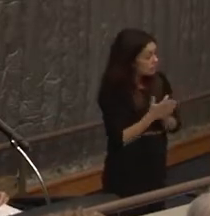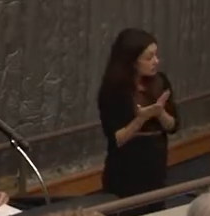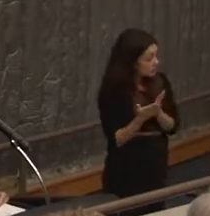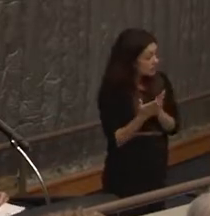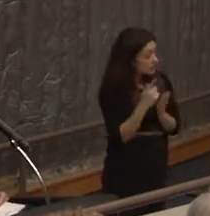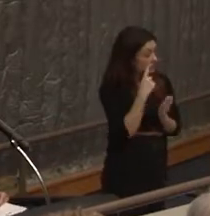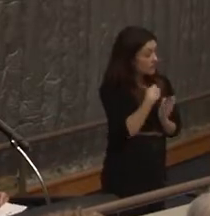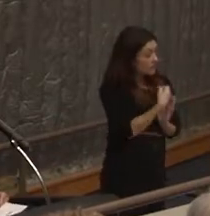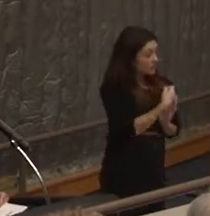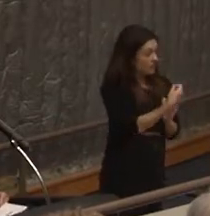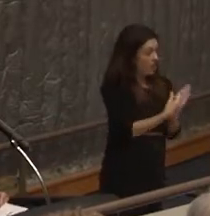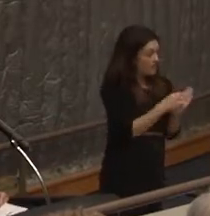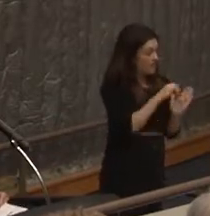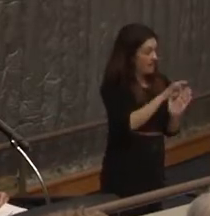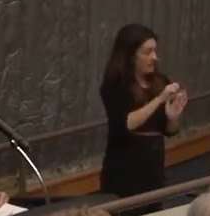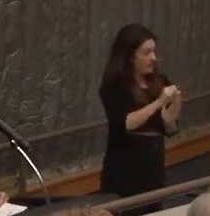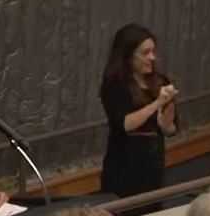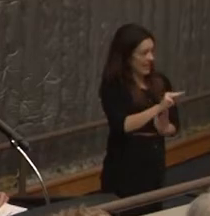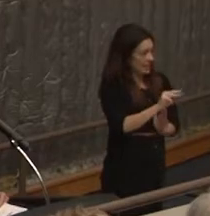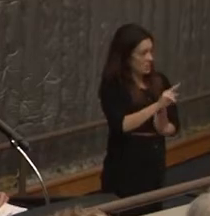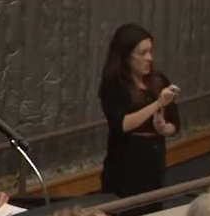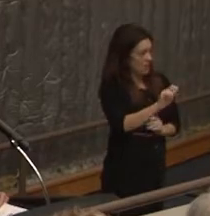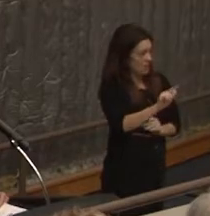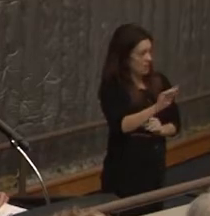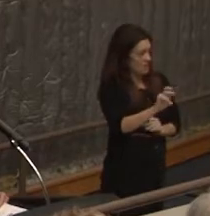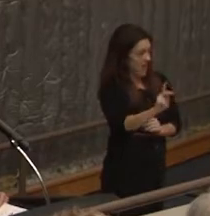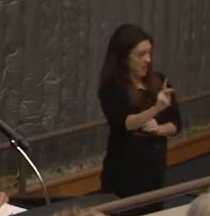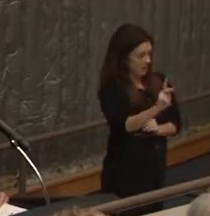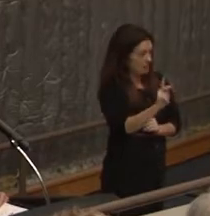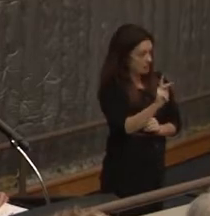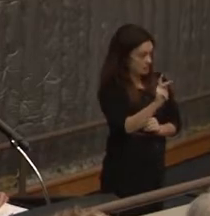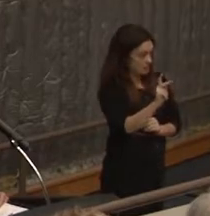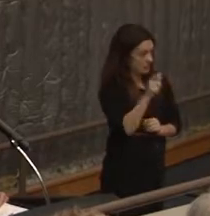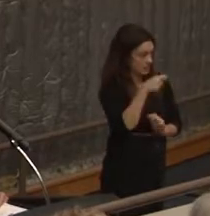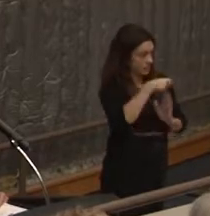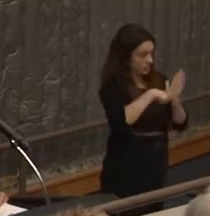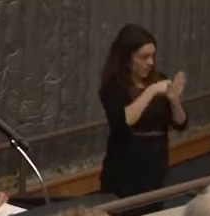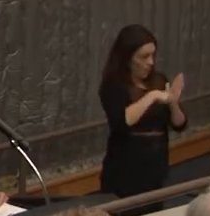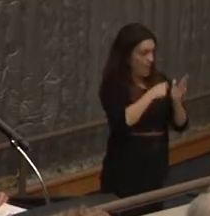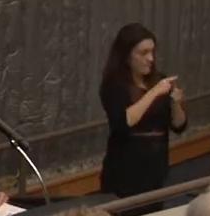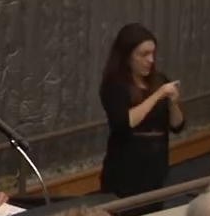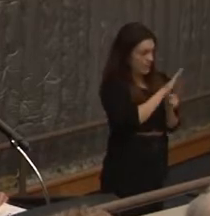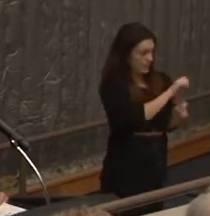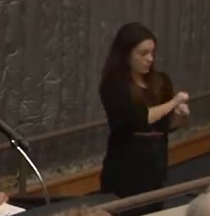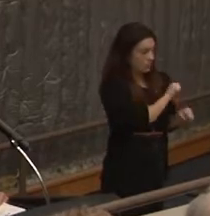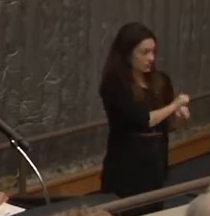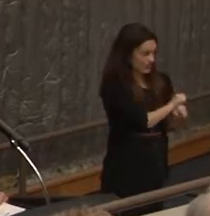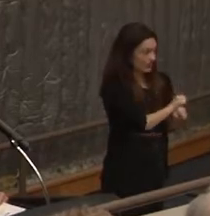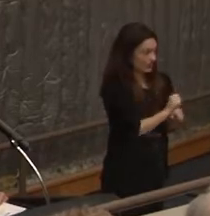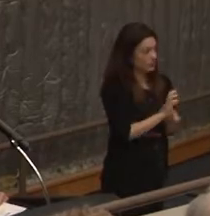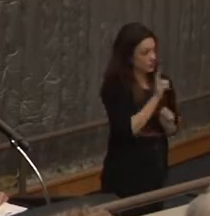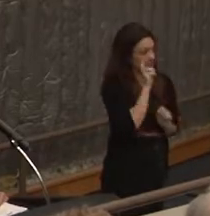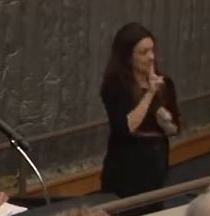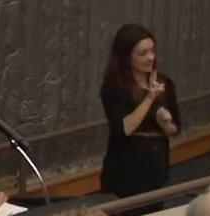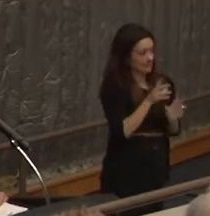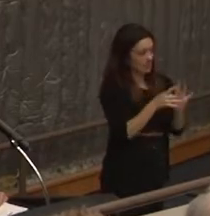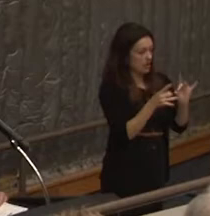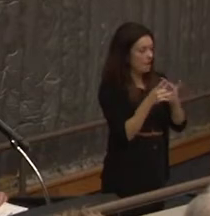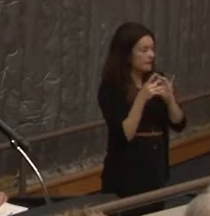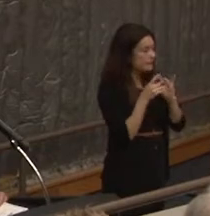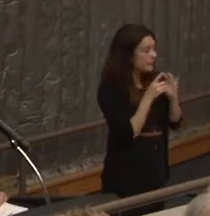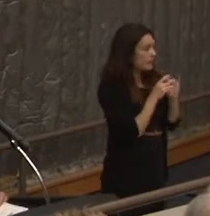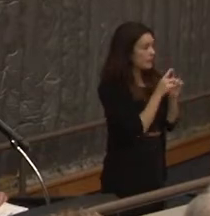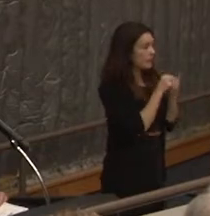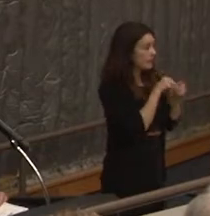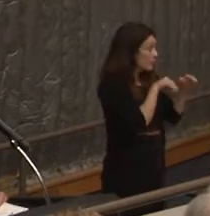of Samuel Bak. He'll be talking about that. And he's written a commentary for all nine books. And you'll see the commentary all around